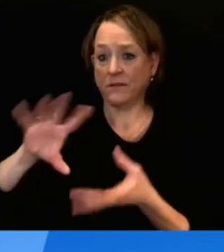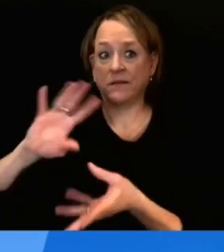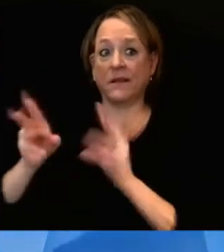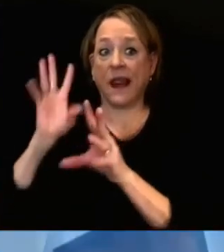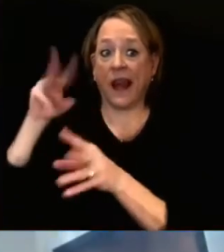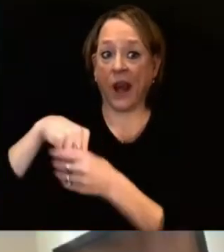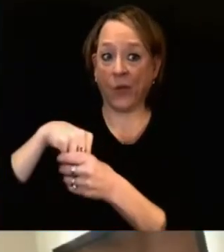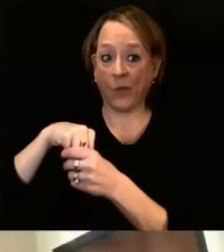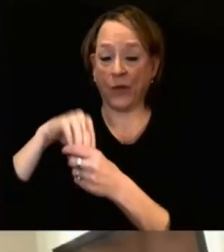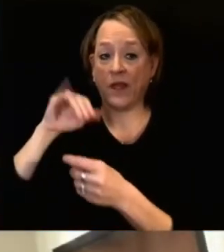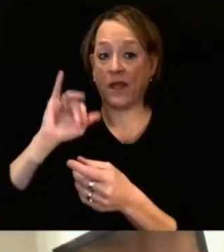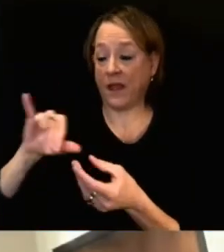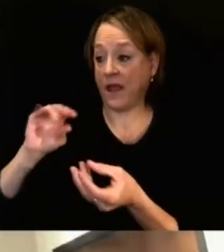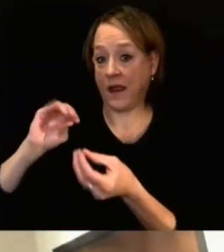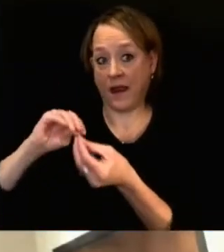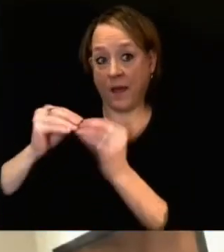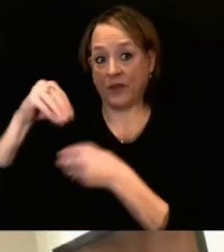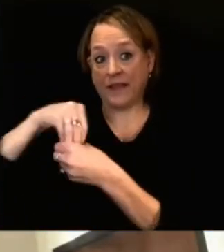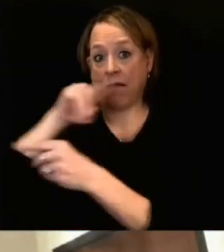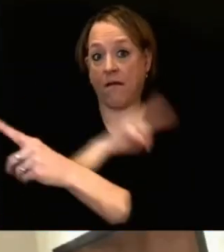can address that. So